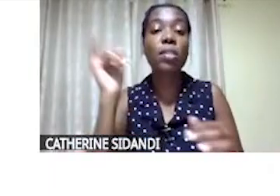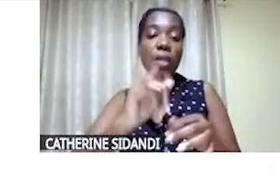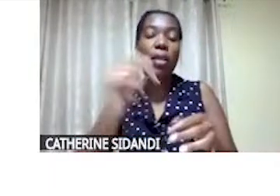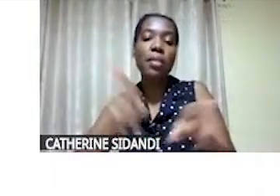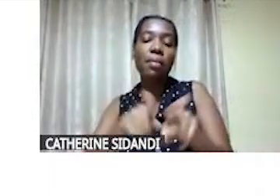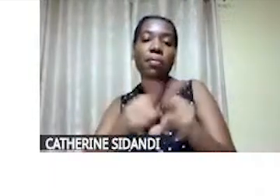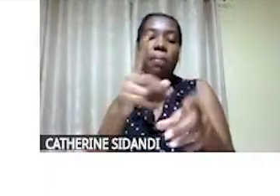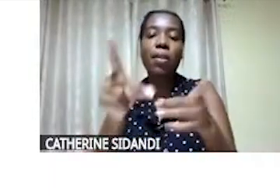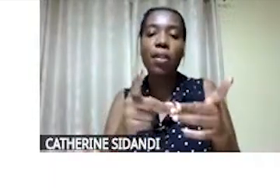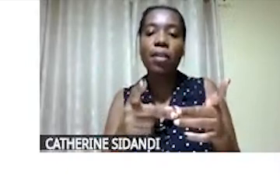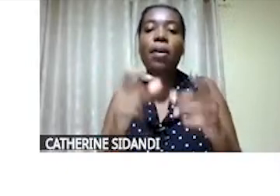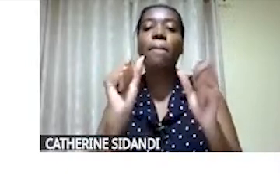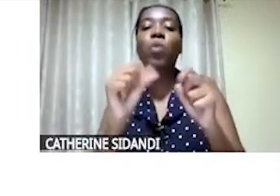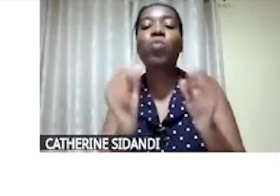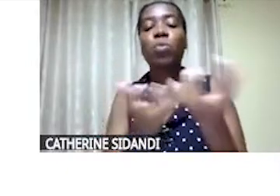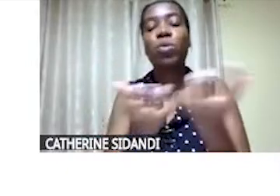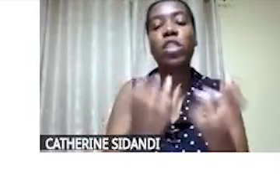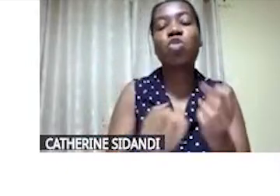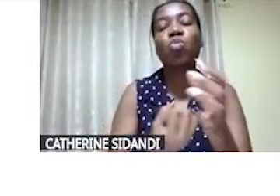early stages of the business, of course,